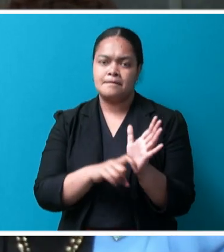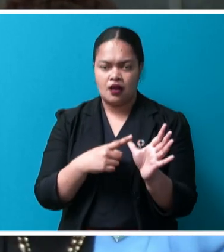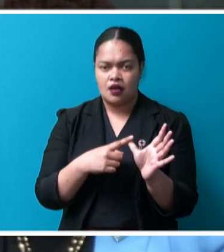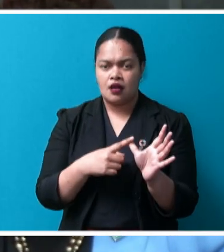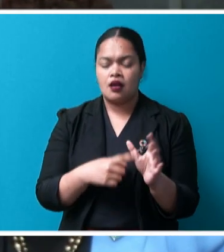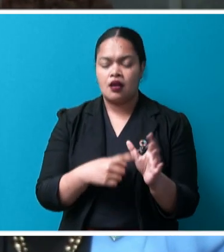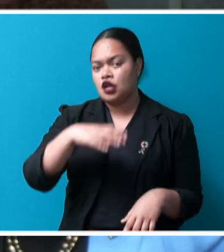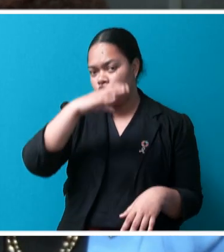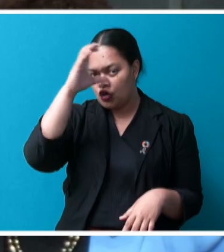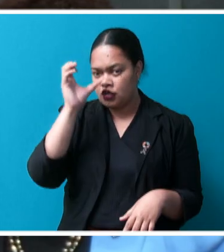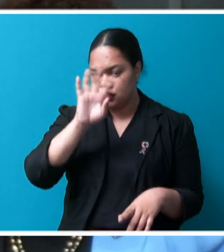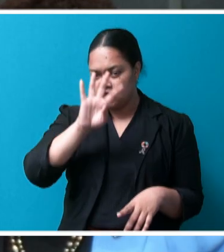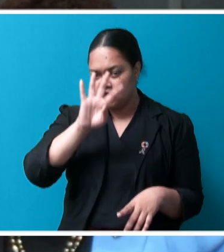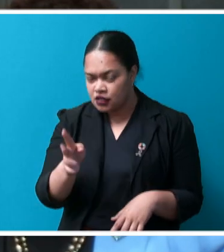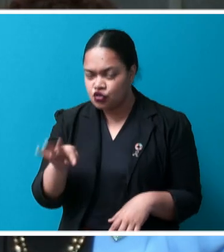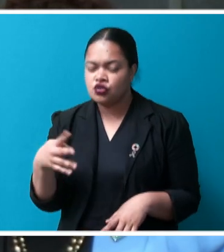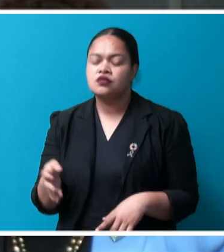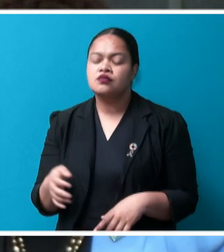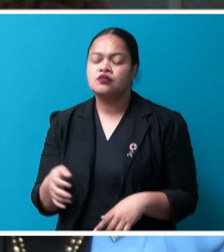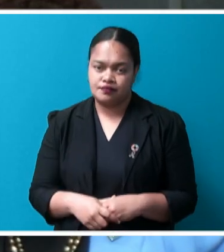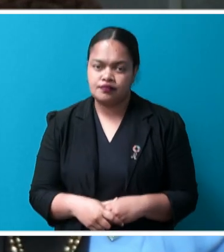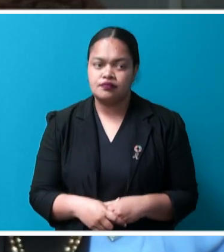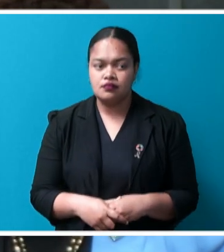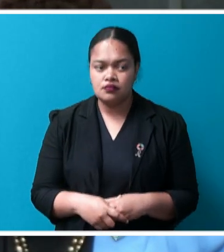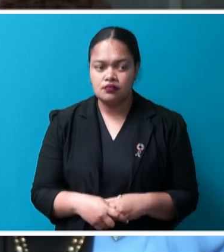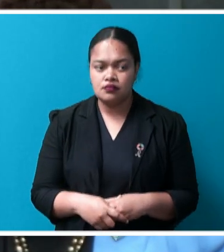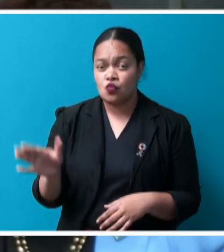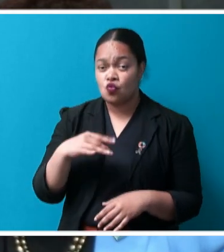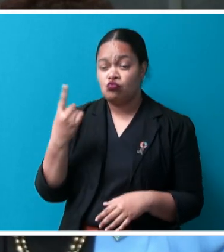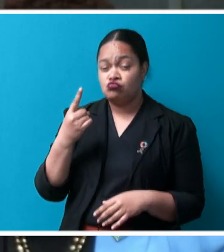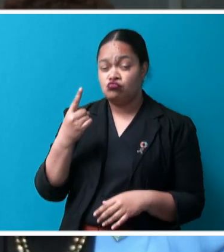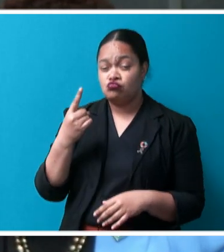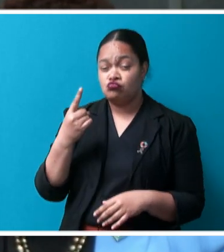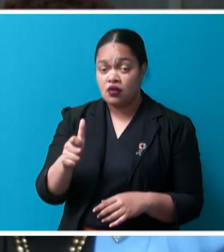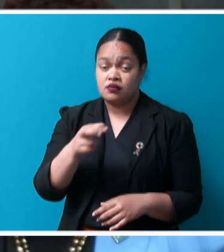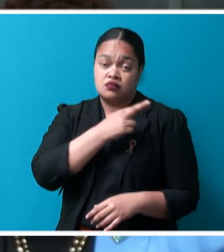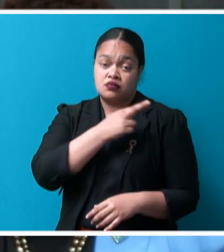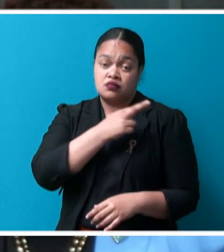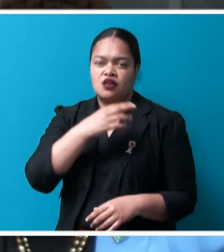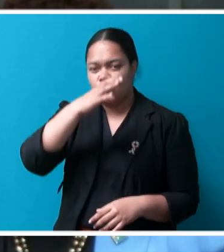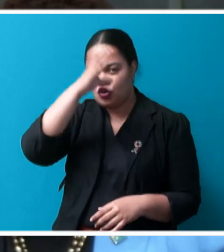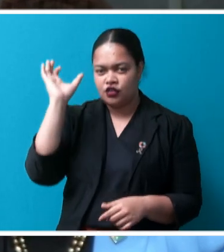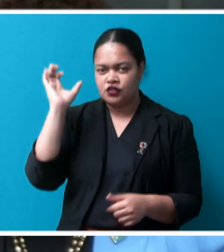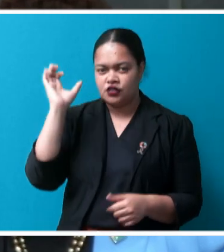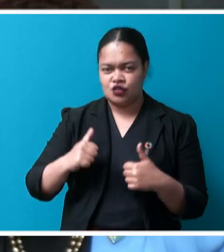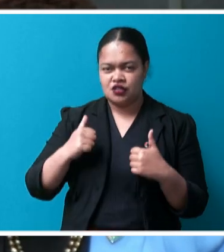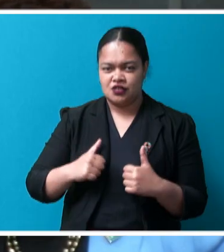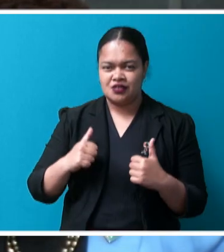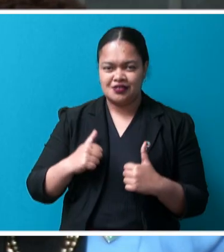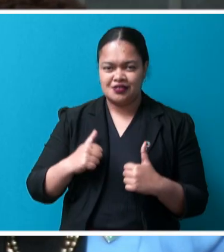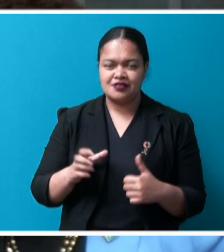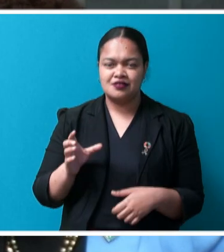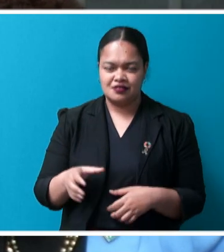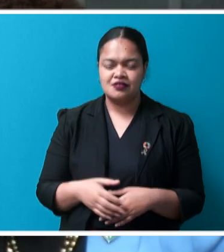all again operated by, all looked after by nursing practitioners, which again it comes up to a level